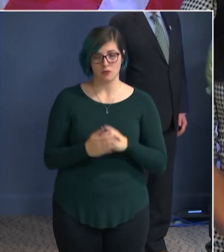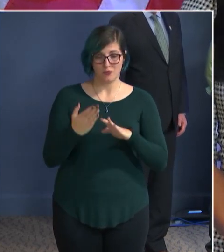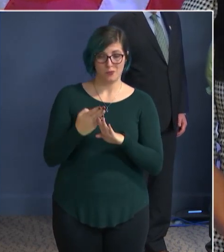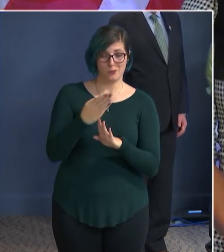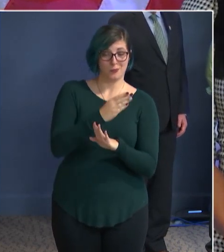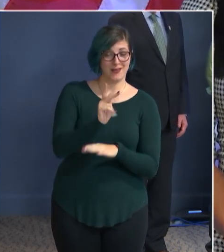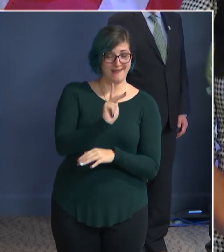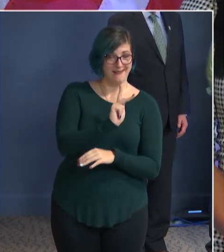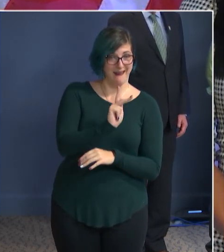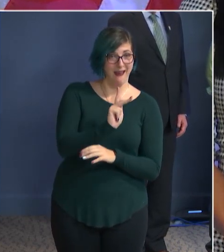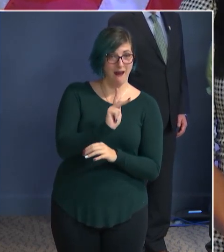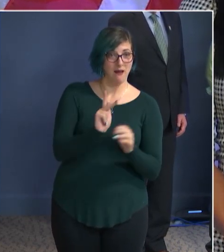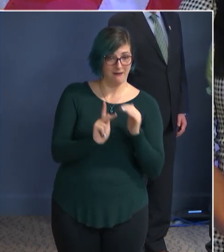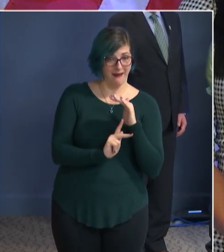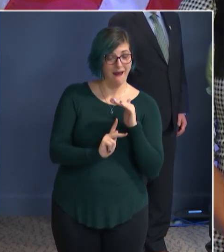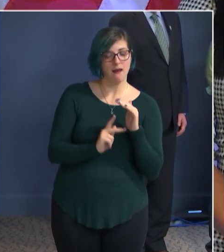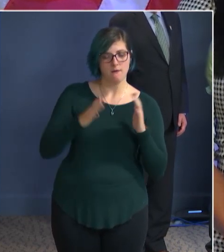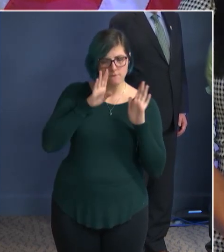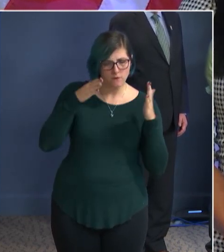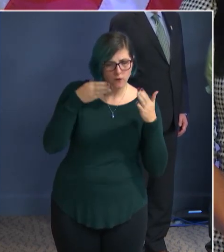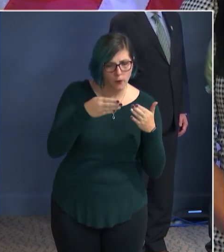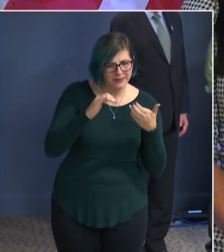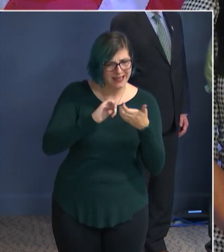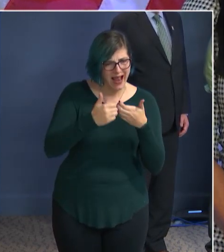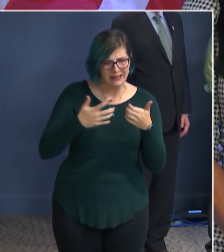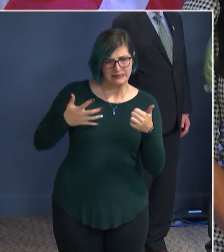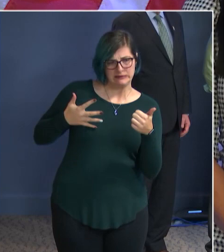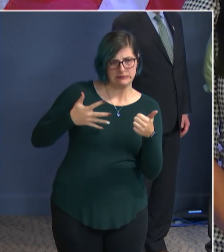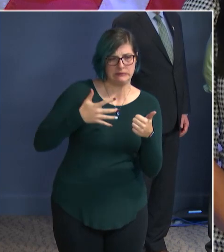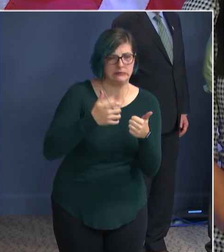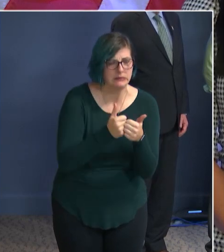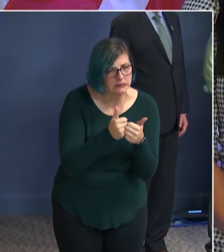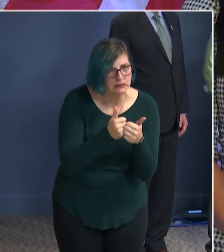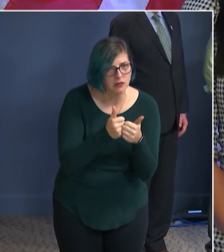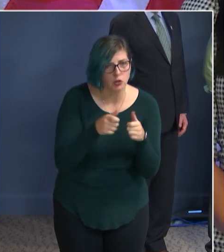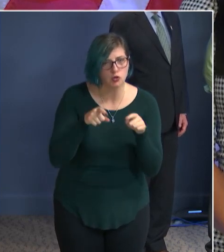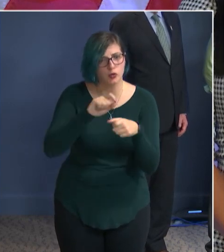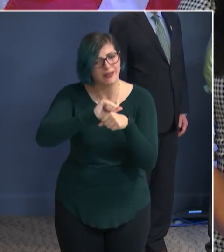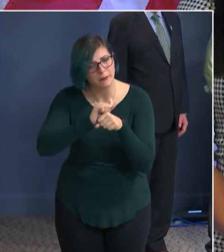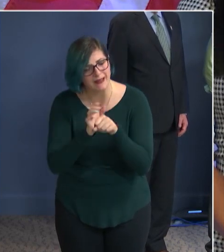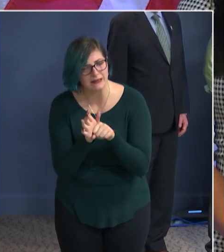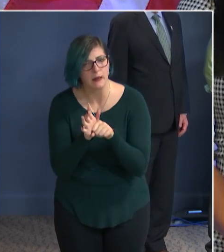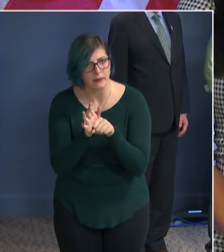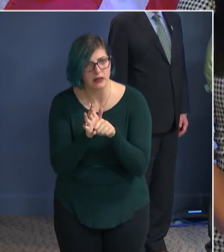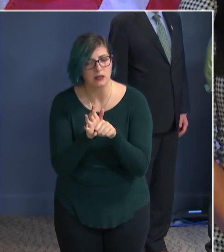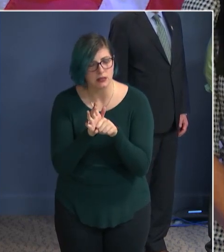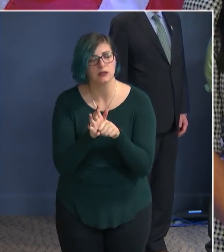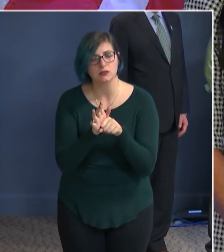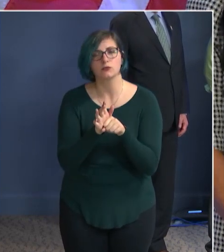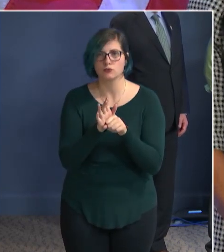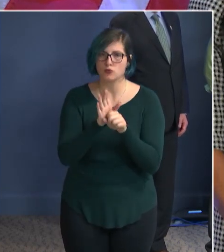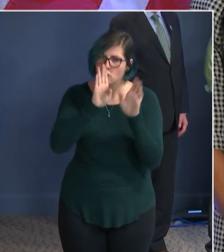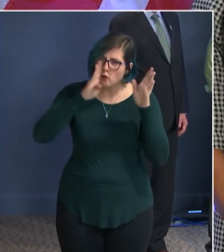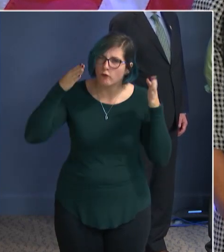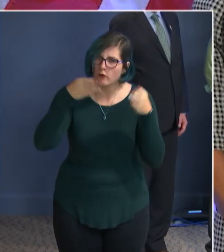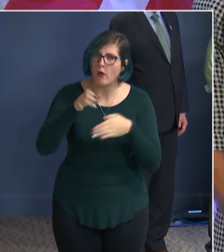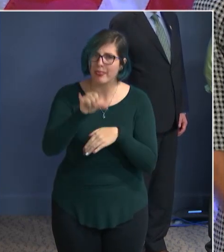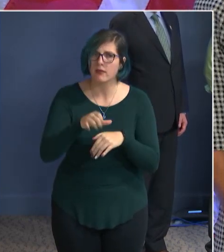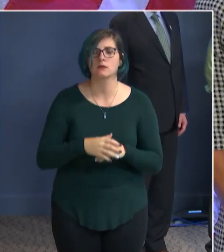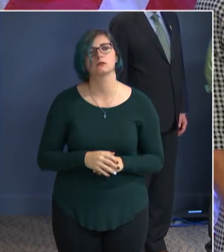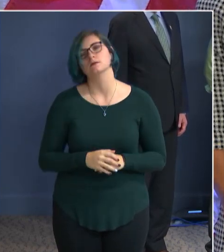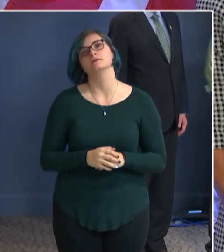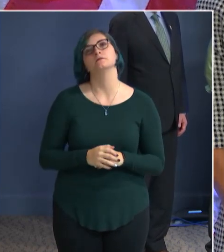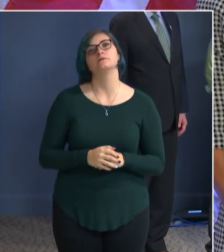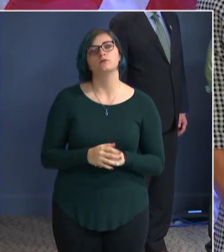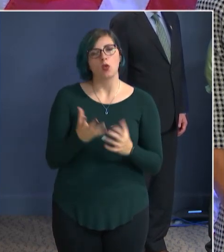Our focus on how to make up for learning loss during the pandemic has our attention in ensuring that